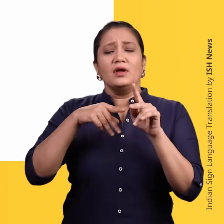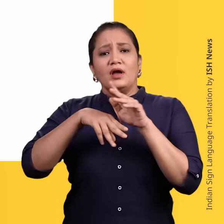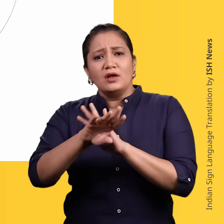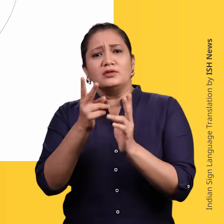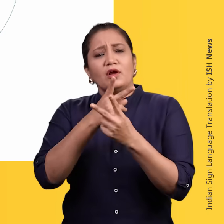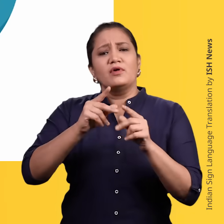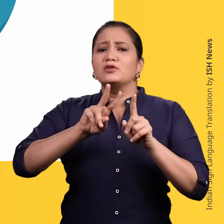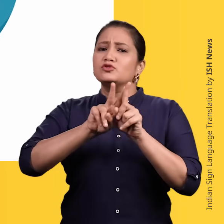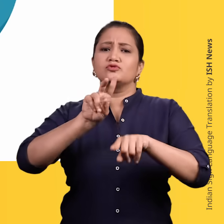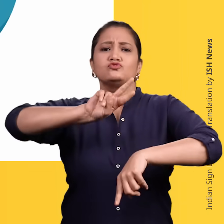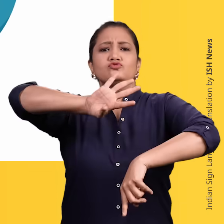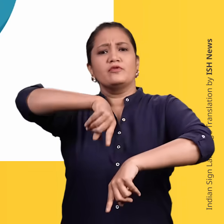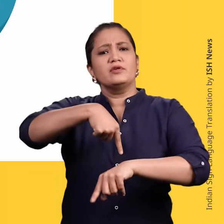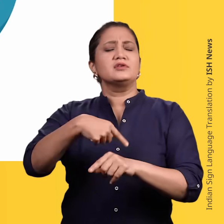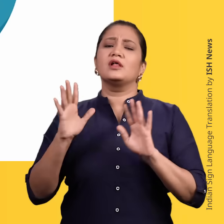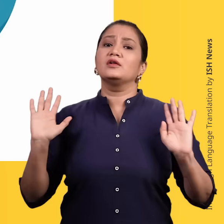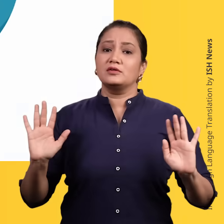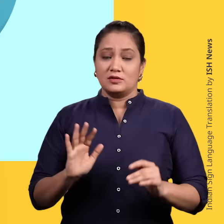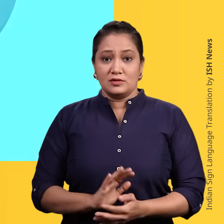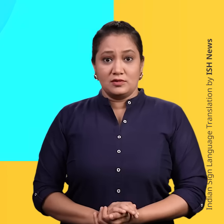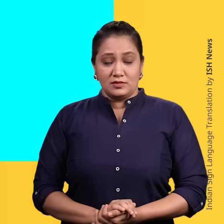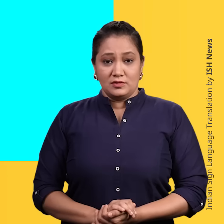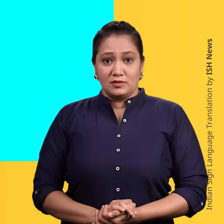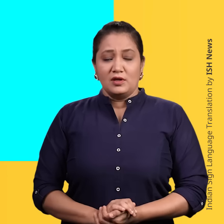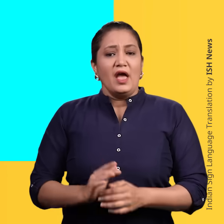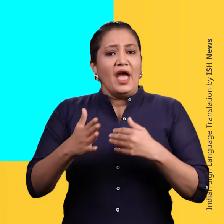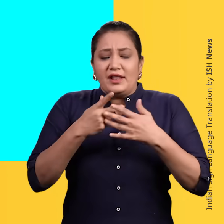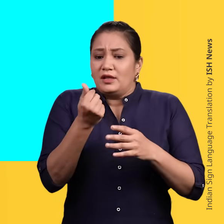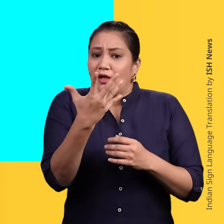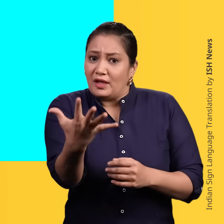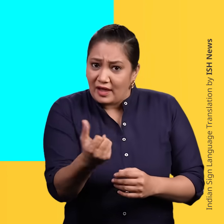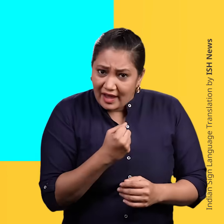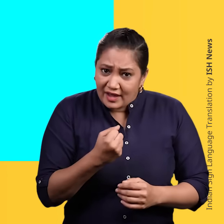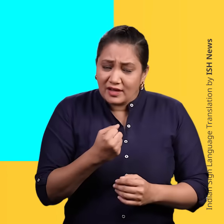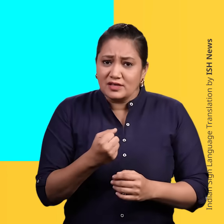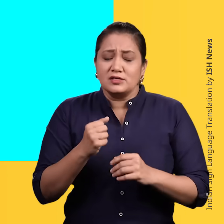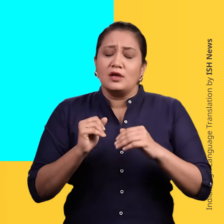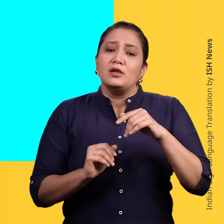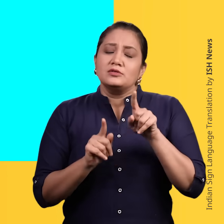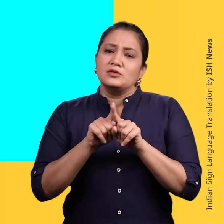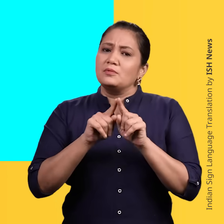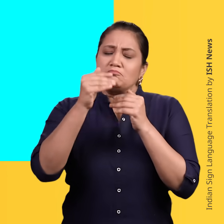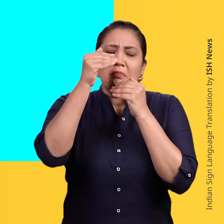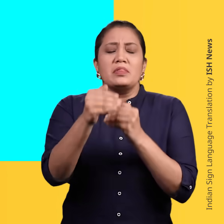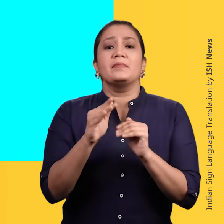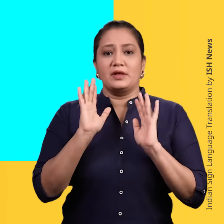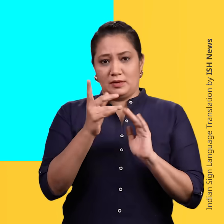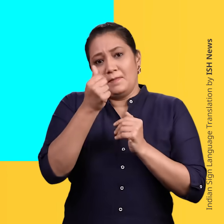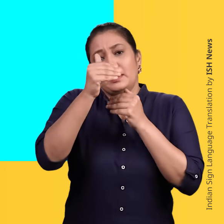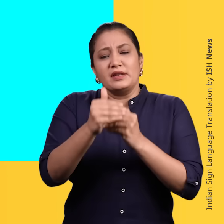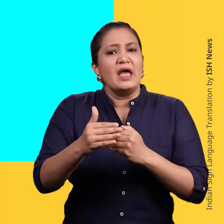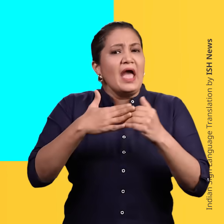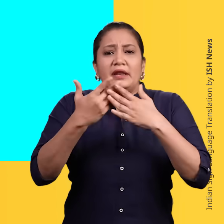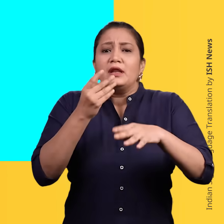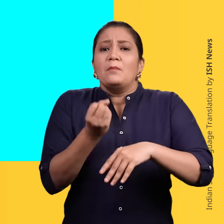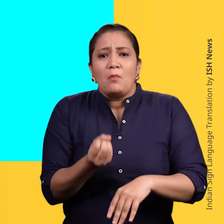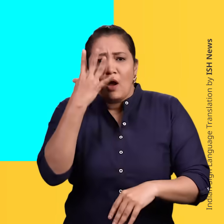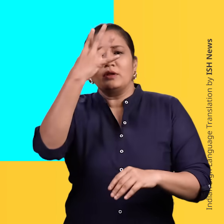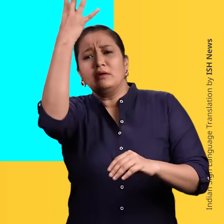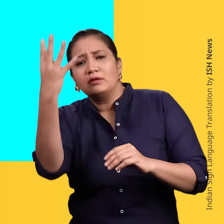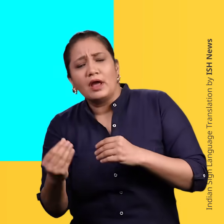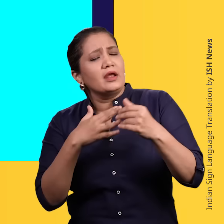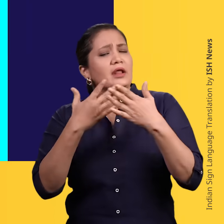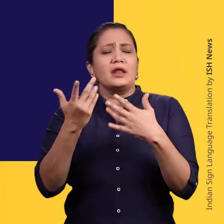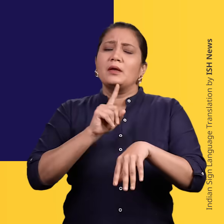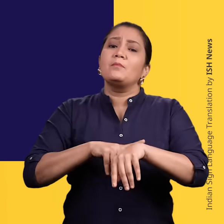ATMs provide service round the clock, and a customer can withdraw cash up to a certain limit during any